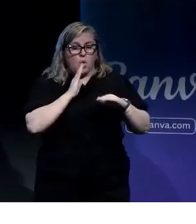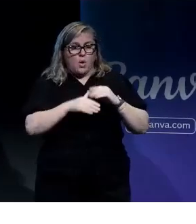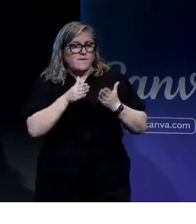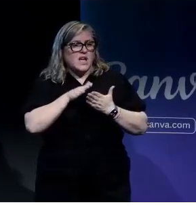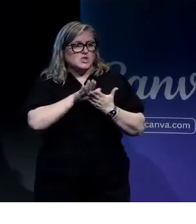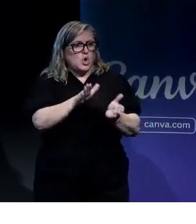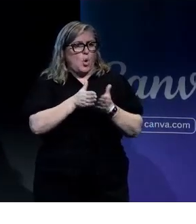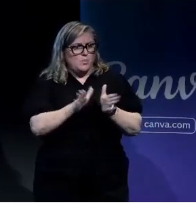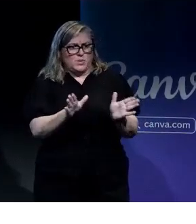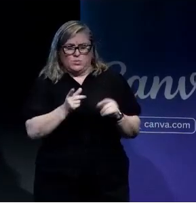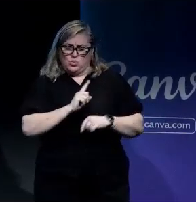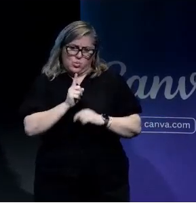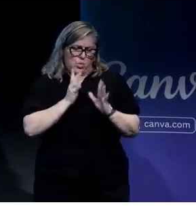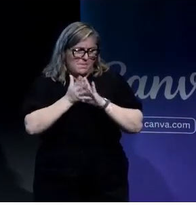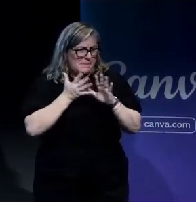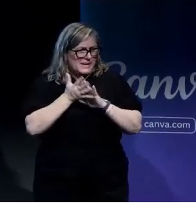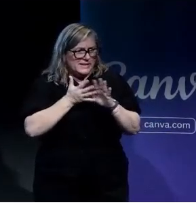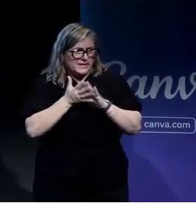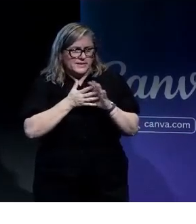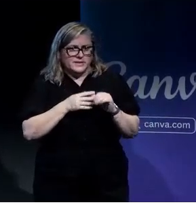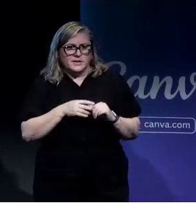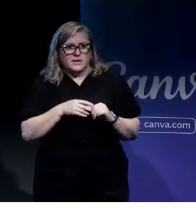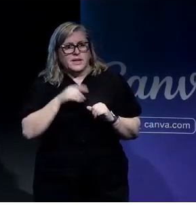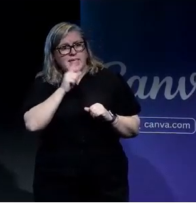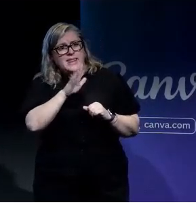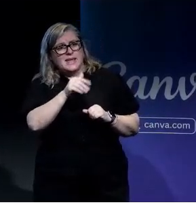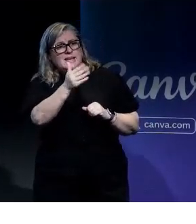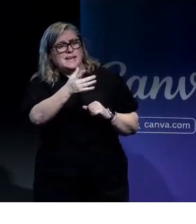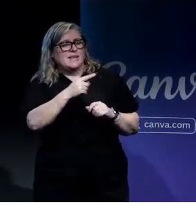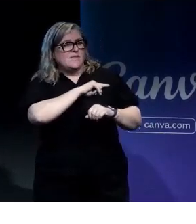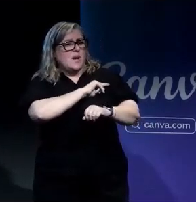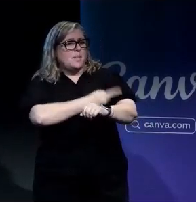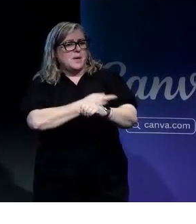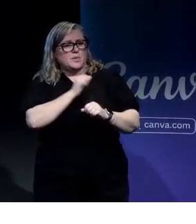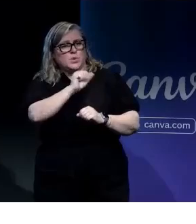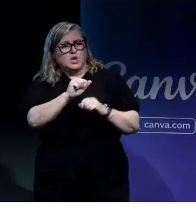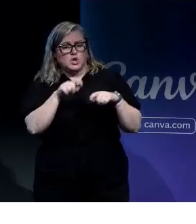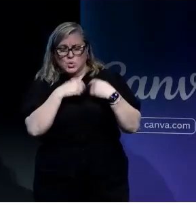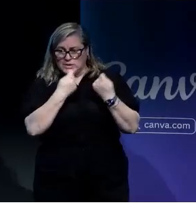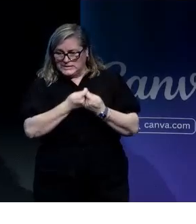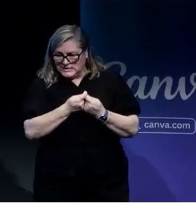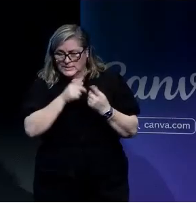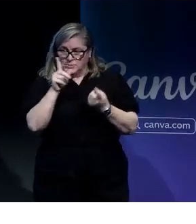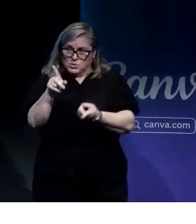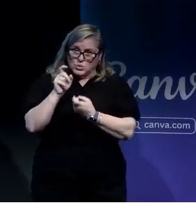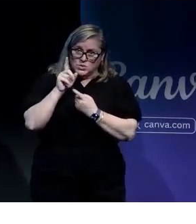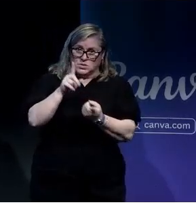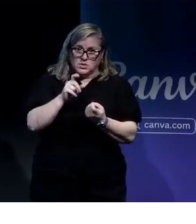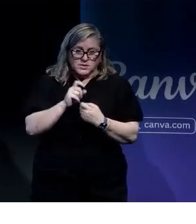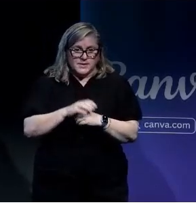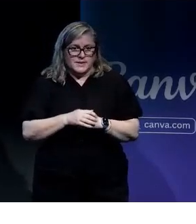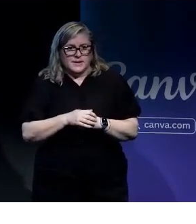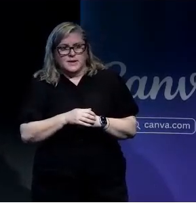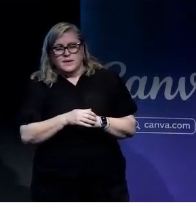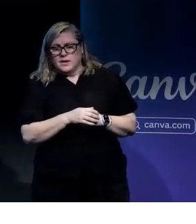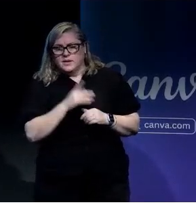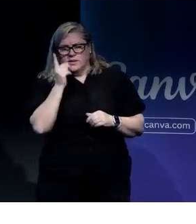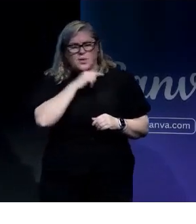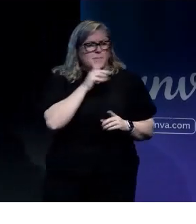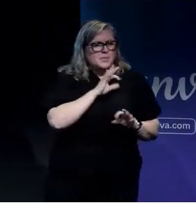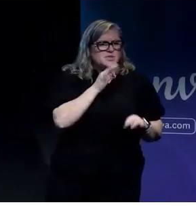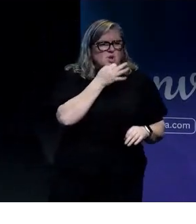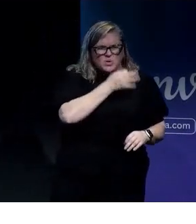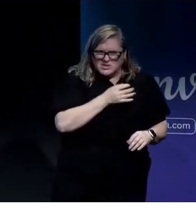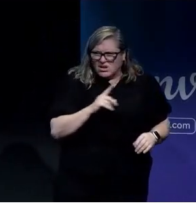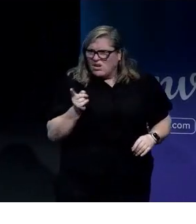or party that will give power to your team to help within the procurement process, so folks don't ask, what is this